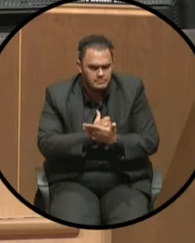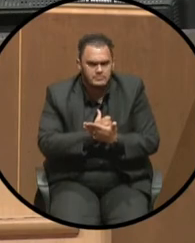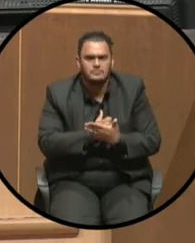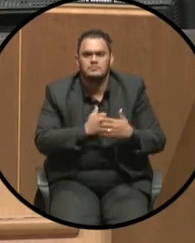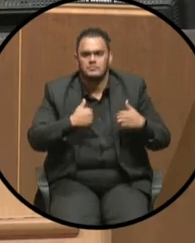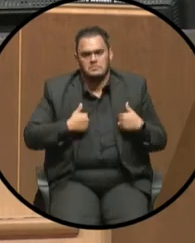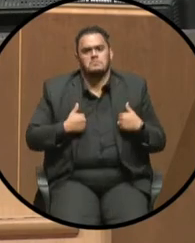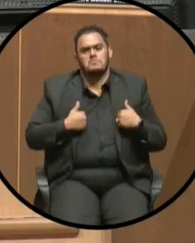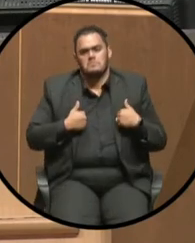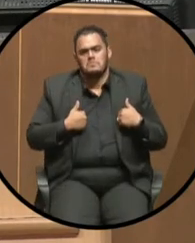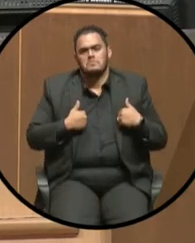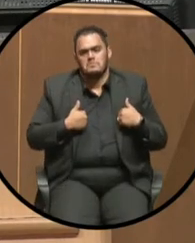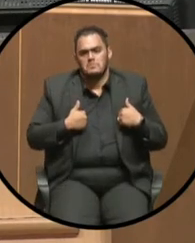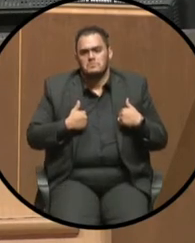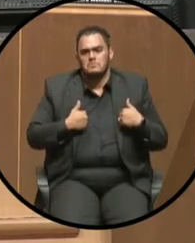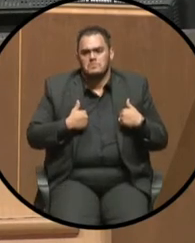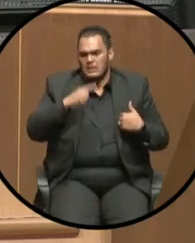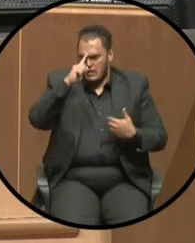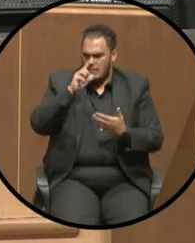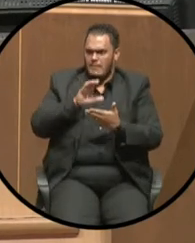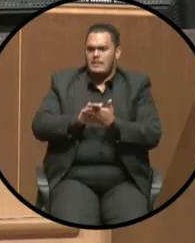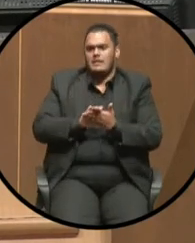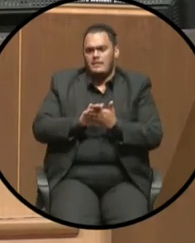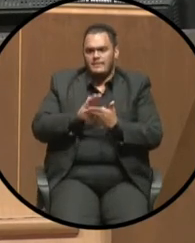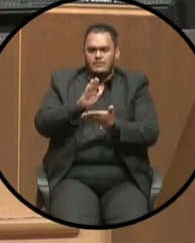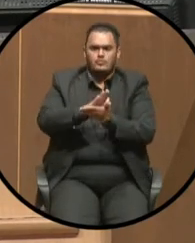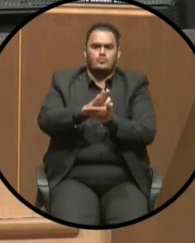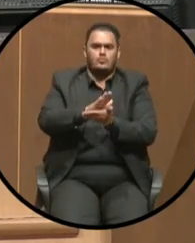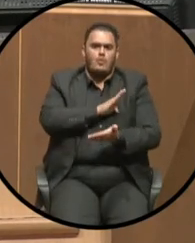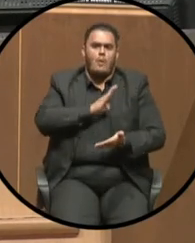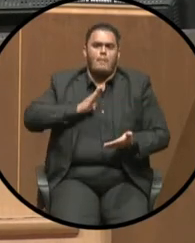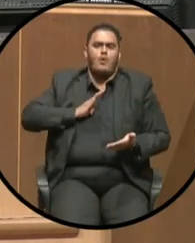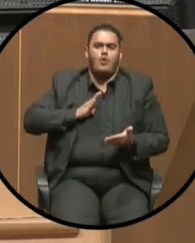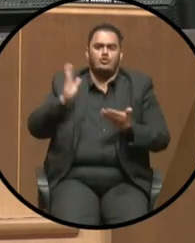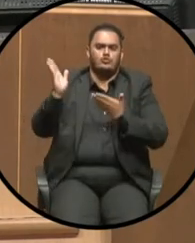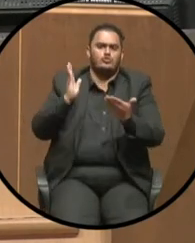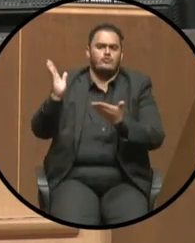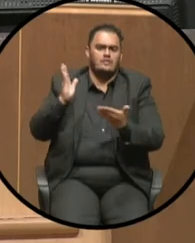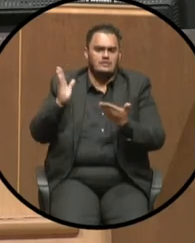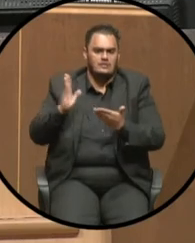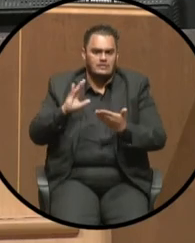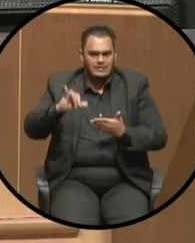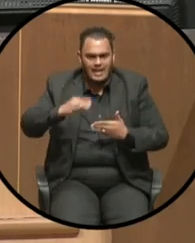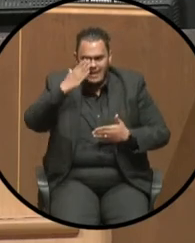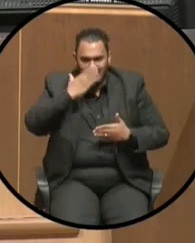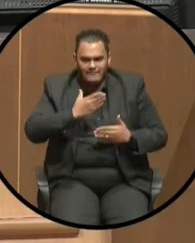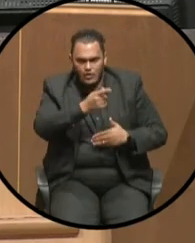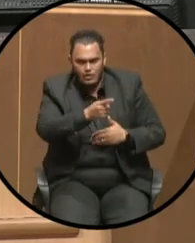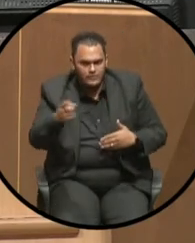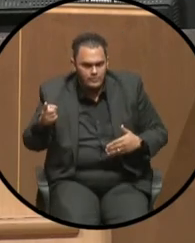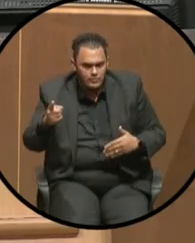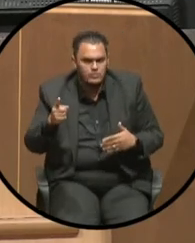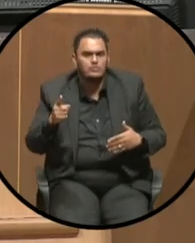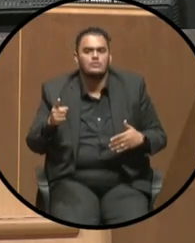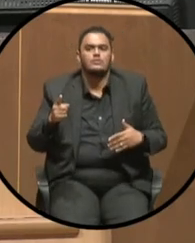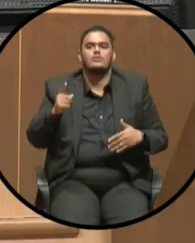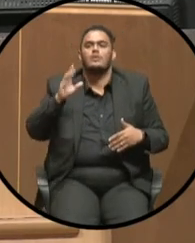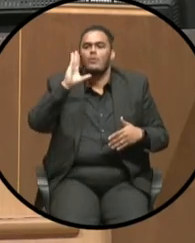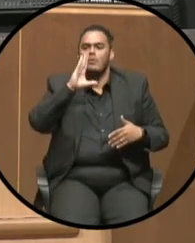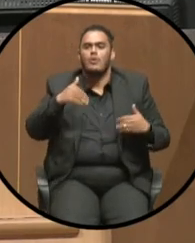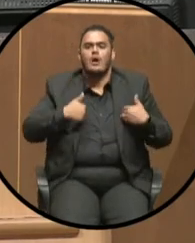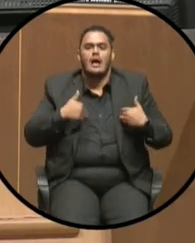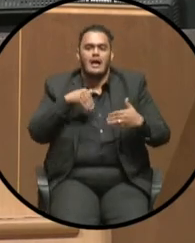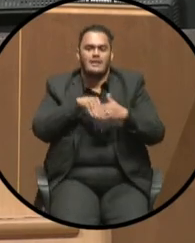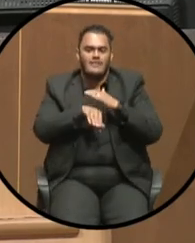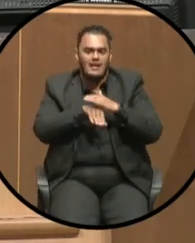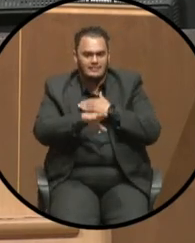School Board Services is working on a way to get that information in front of each of you, so that as somebody's speaking, you'll have access to know who they are, but